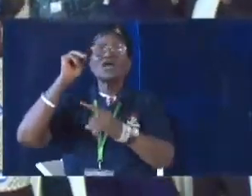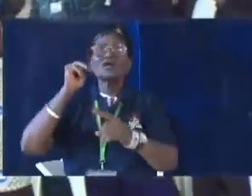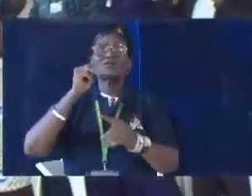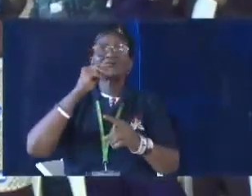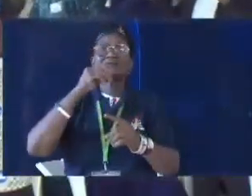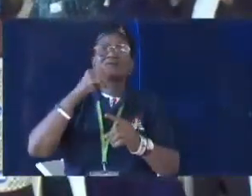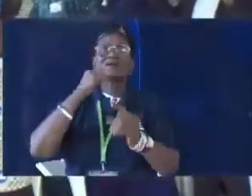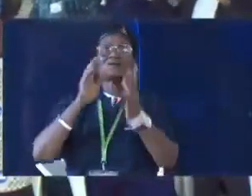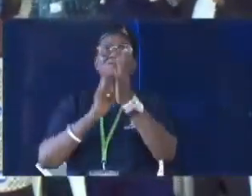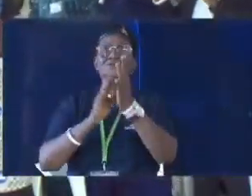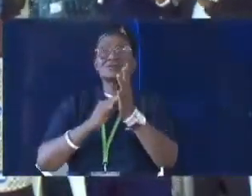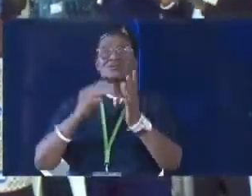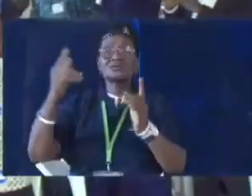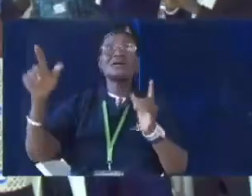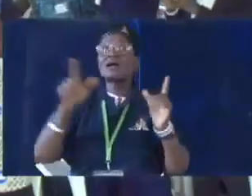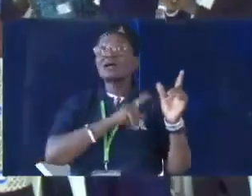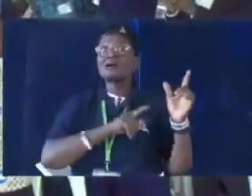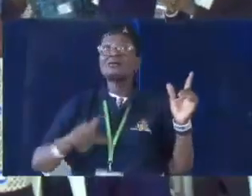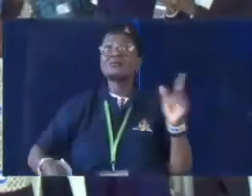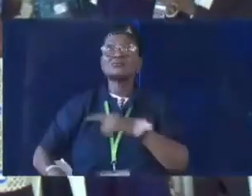Great are you,